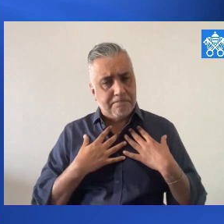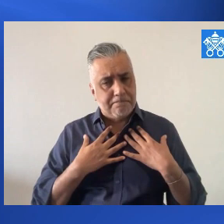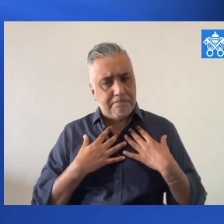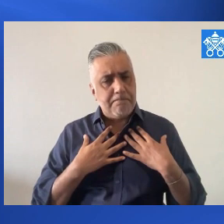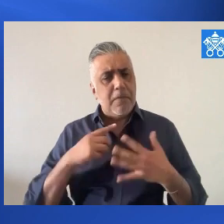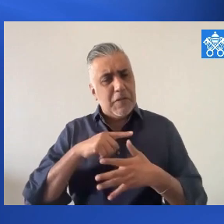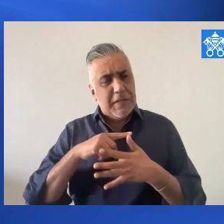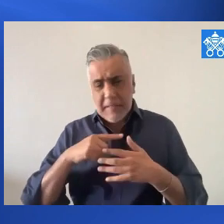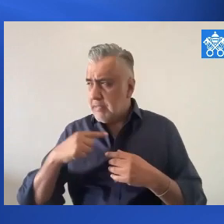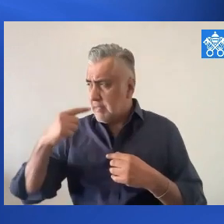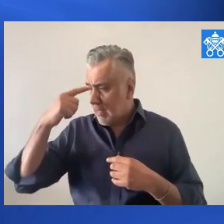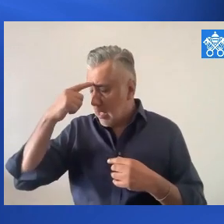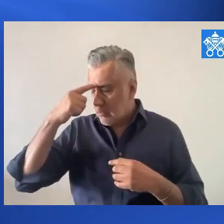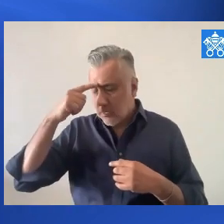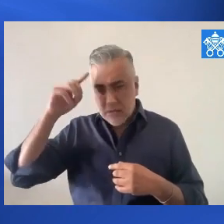aspirations.